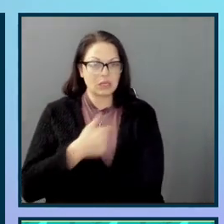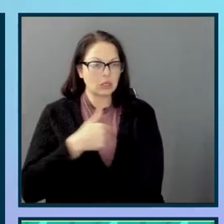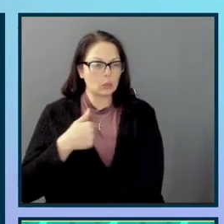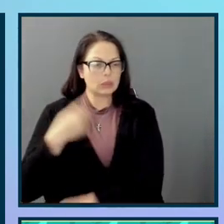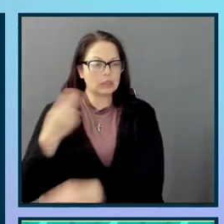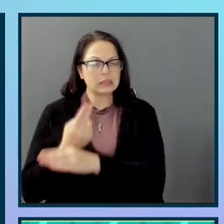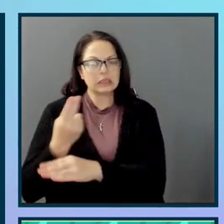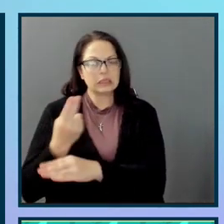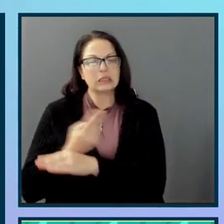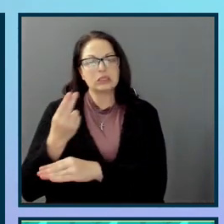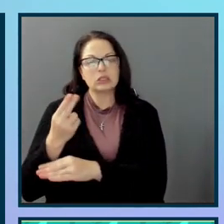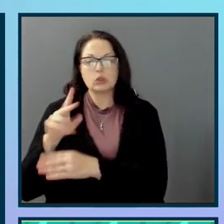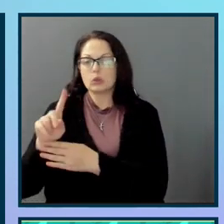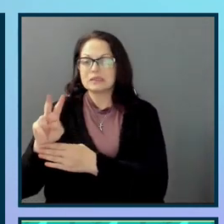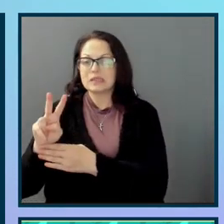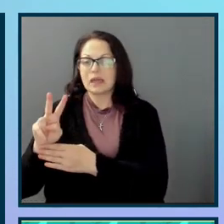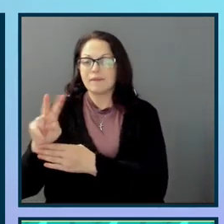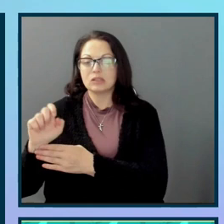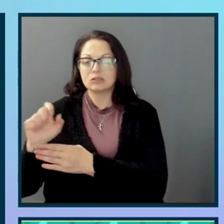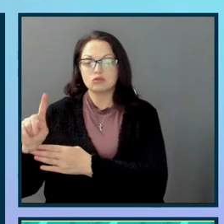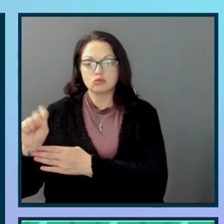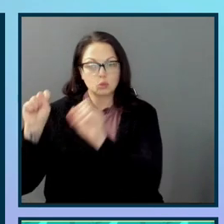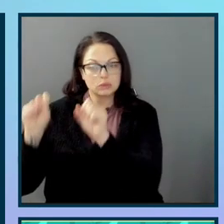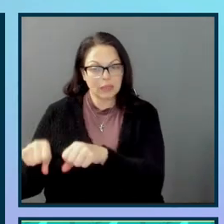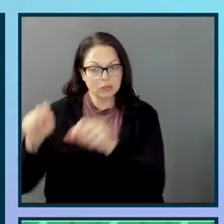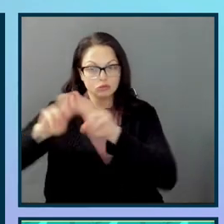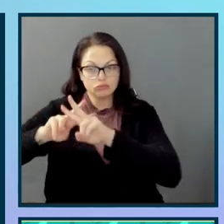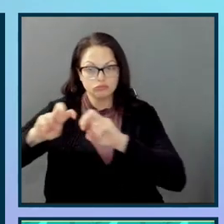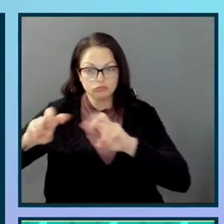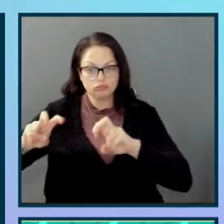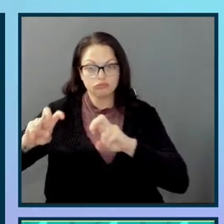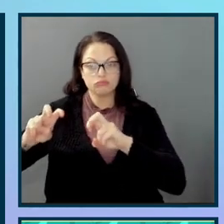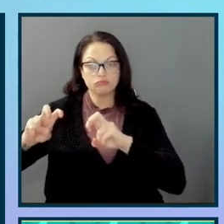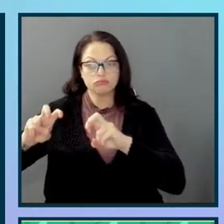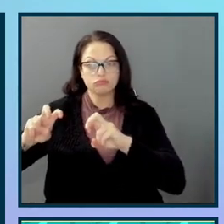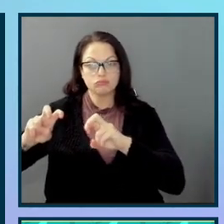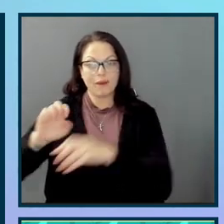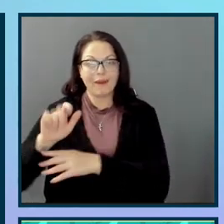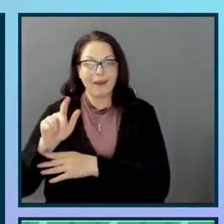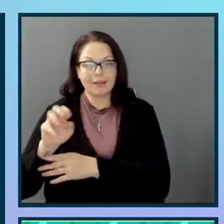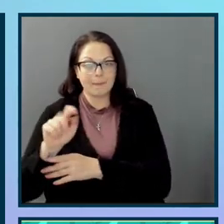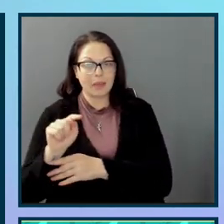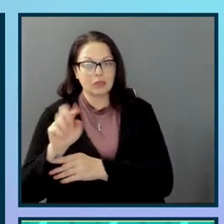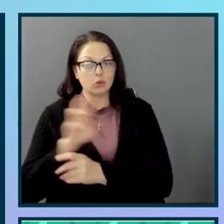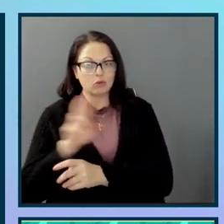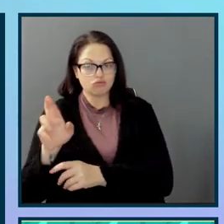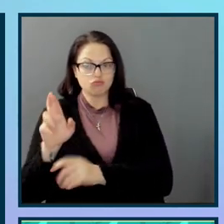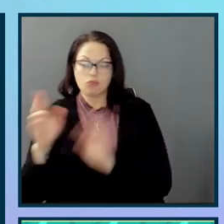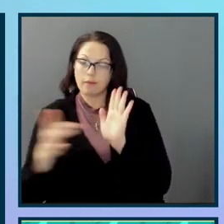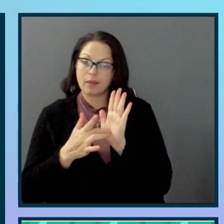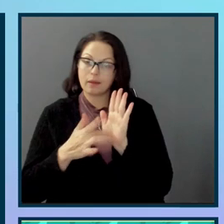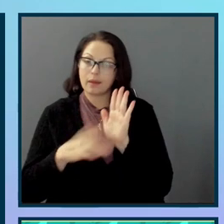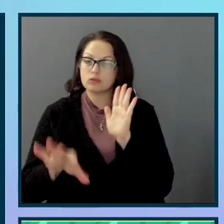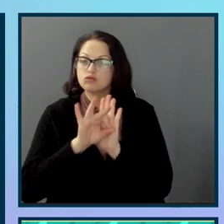DevTools, or any DevTools for that matter, to inspect the element. We can do so by right-clicking on it and choosing Inspect.